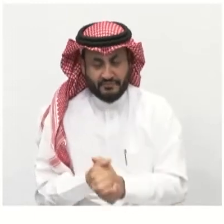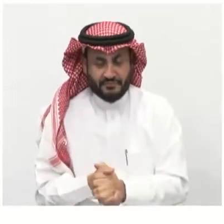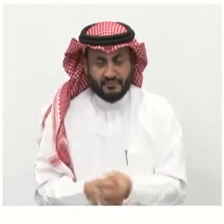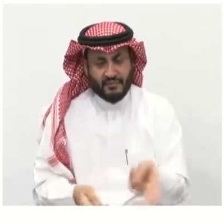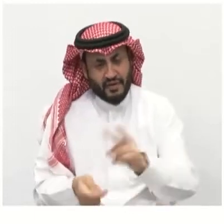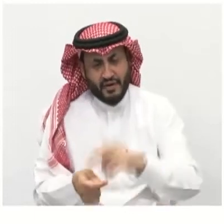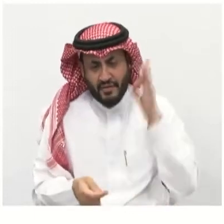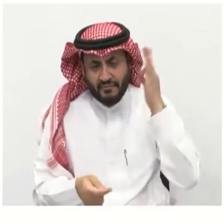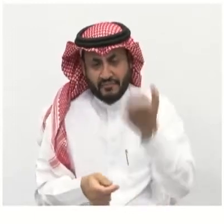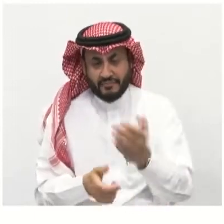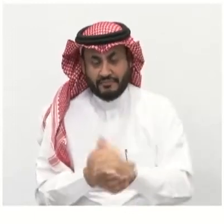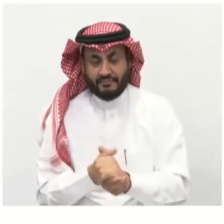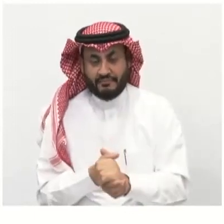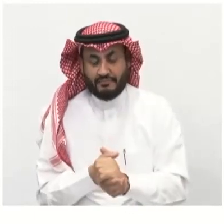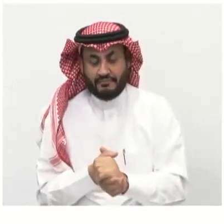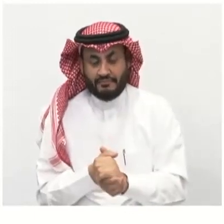Okay.